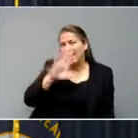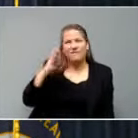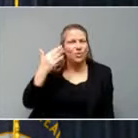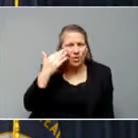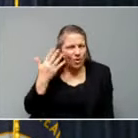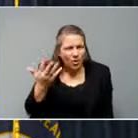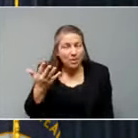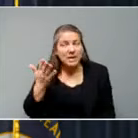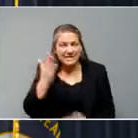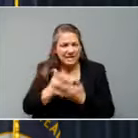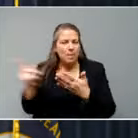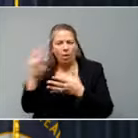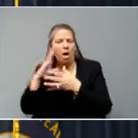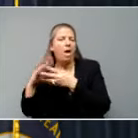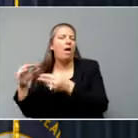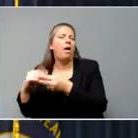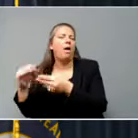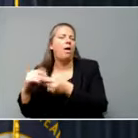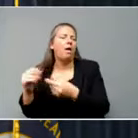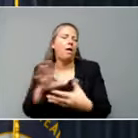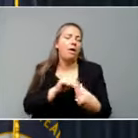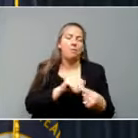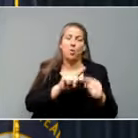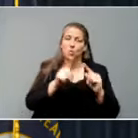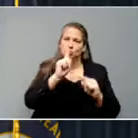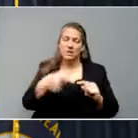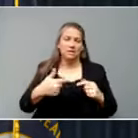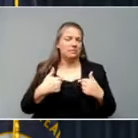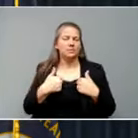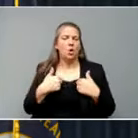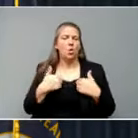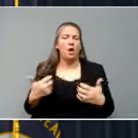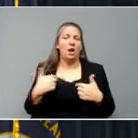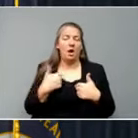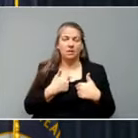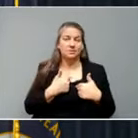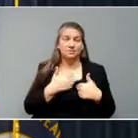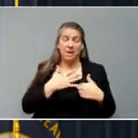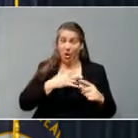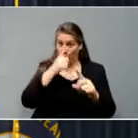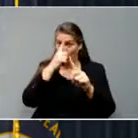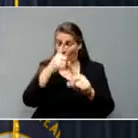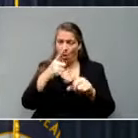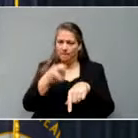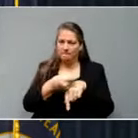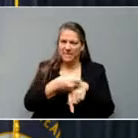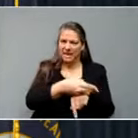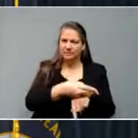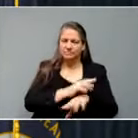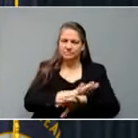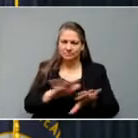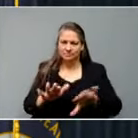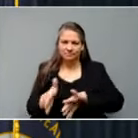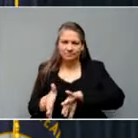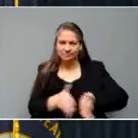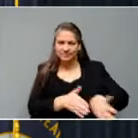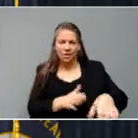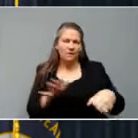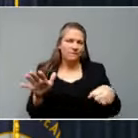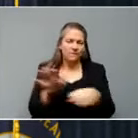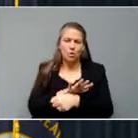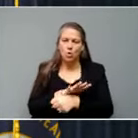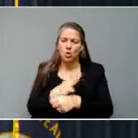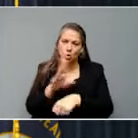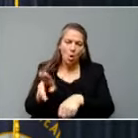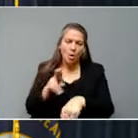commentary, but my goal is for us to beat it, for us to be able to get back to a full normal or even a